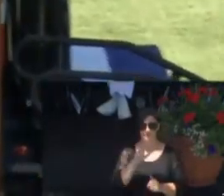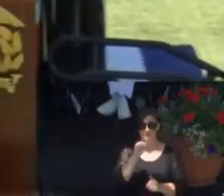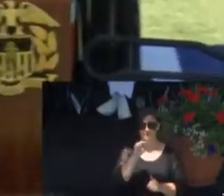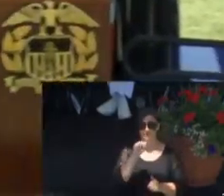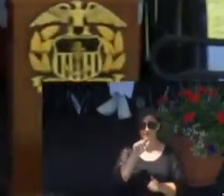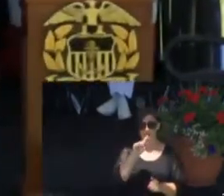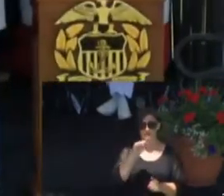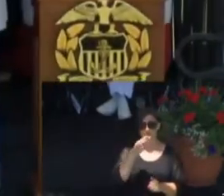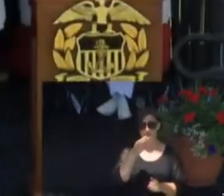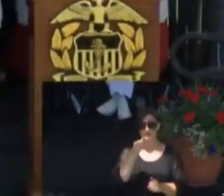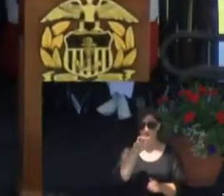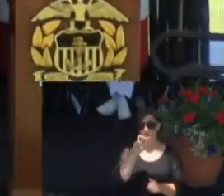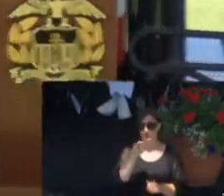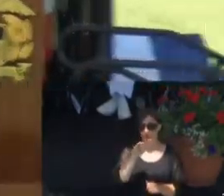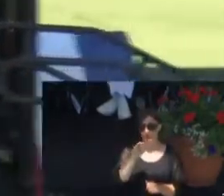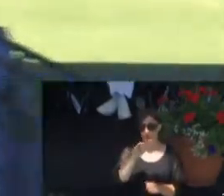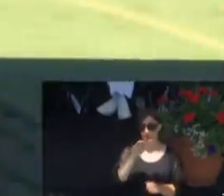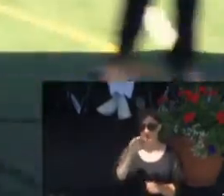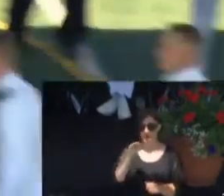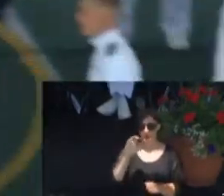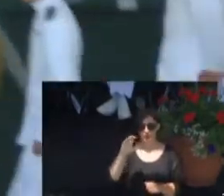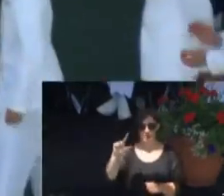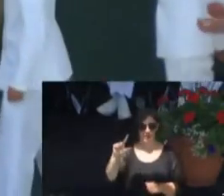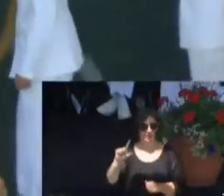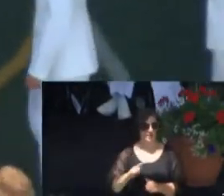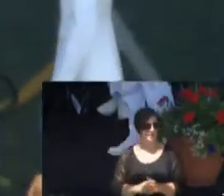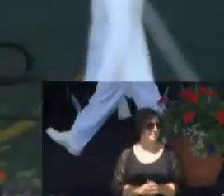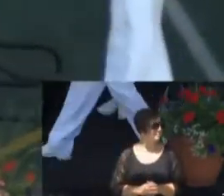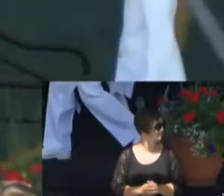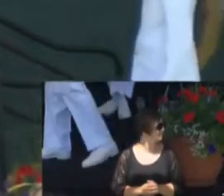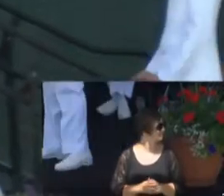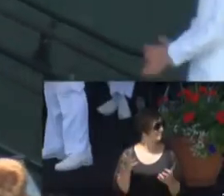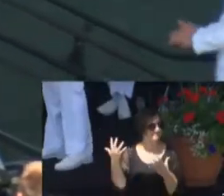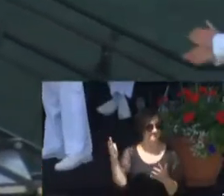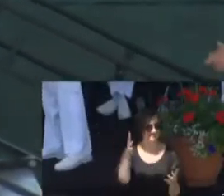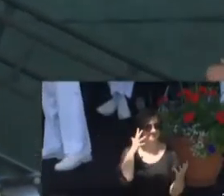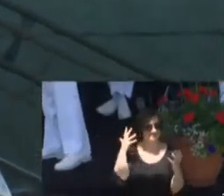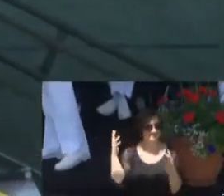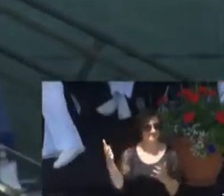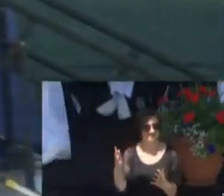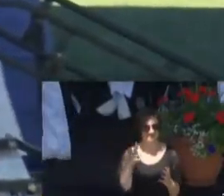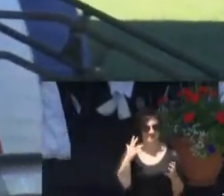Nathan Garon Miller, magna cum laude.